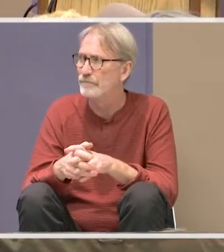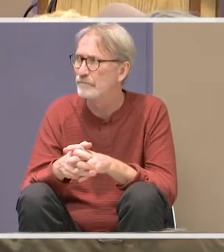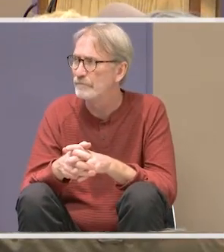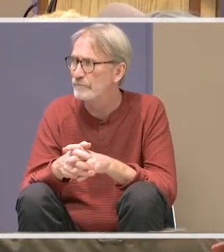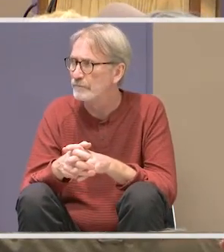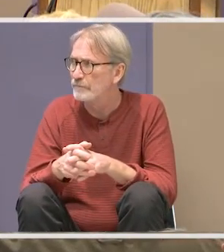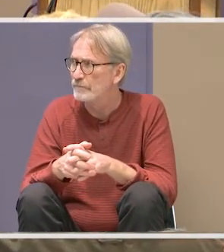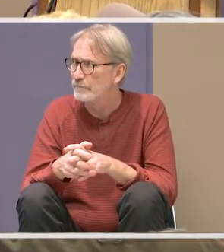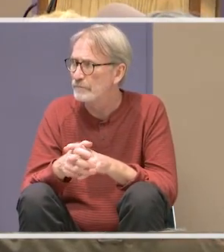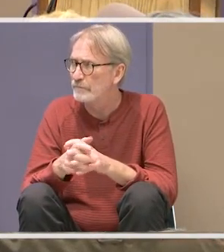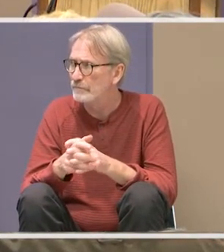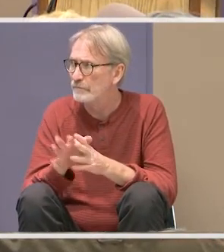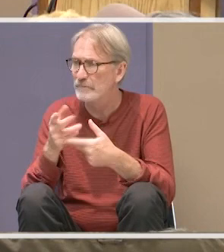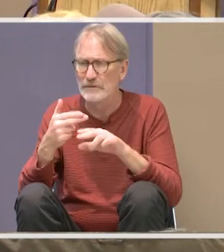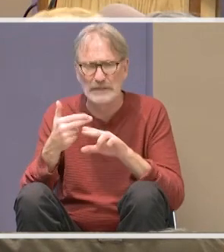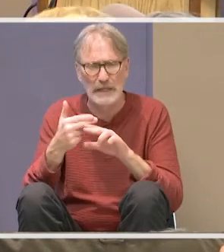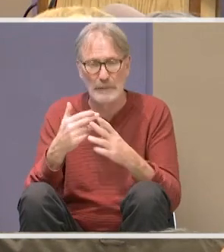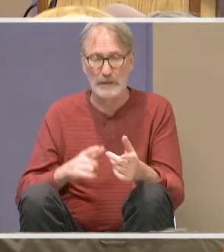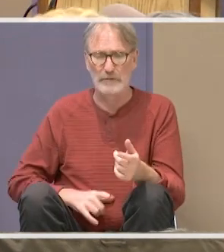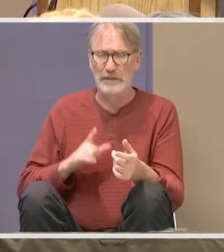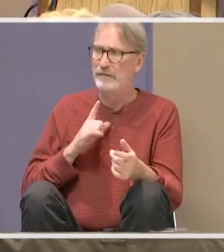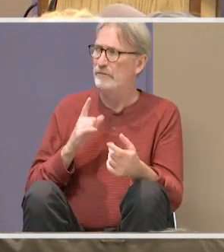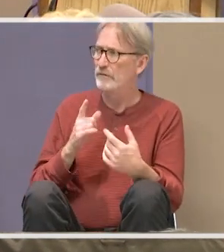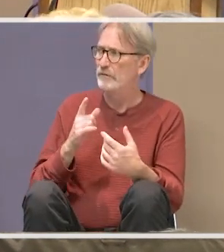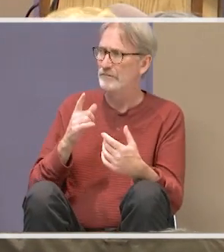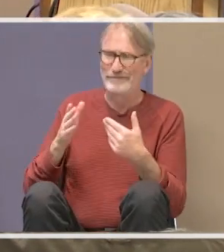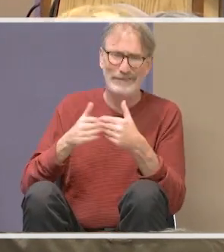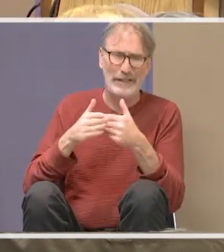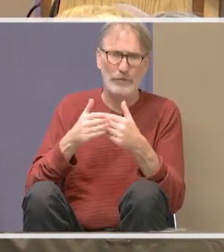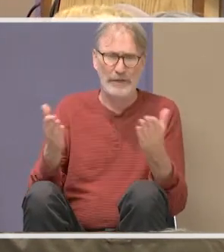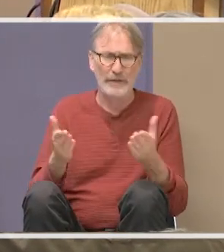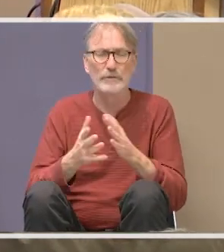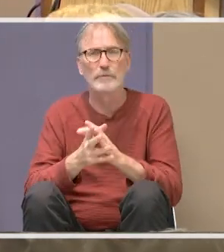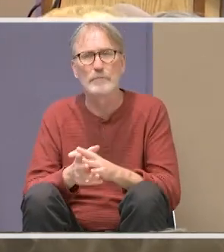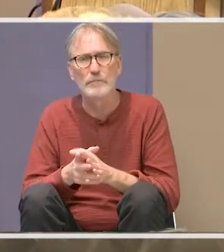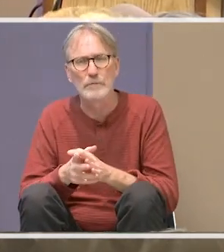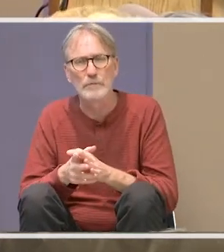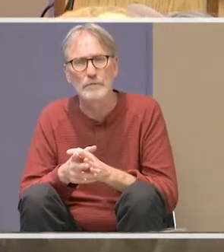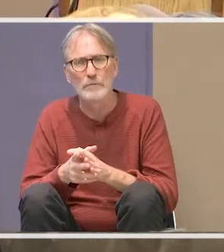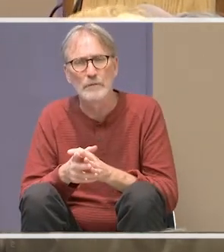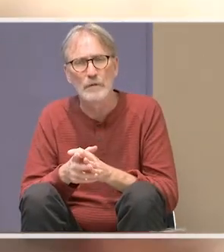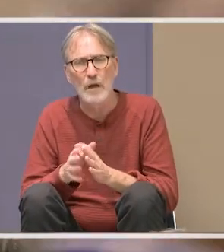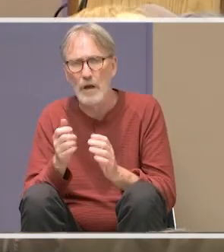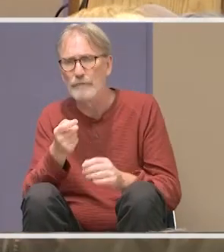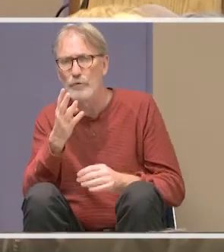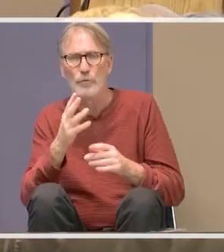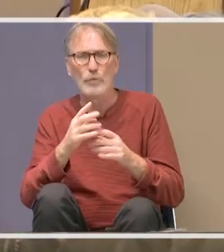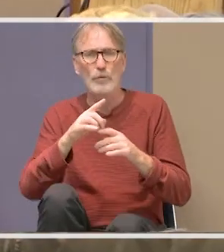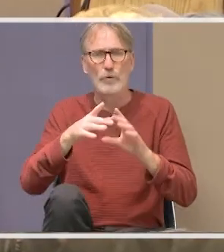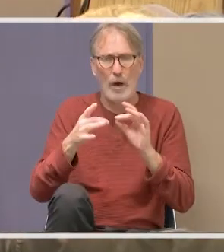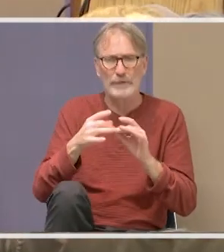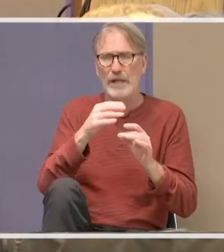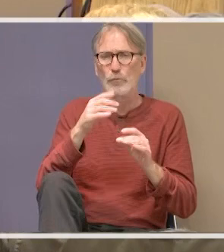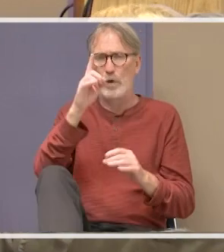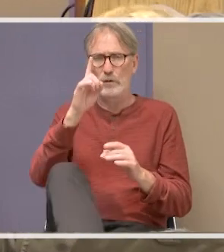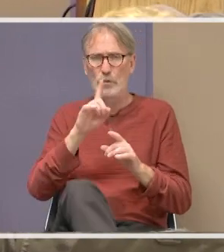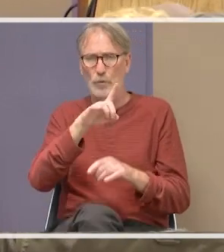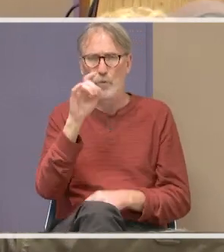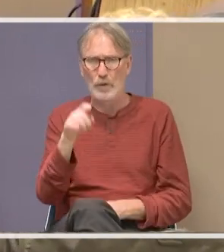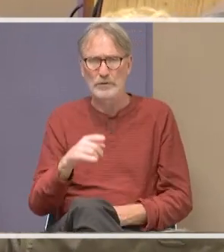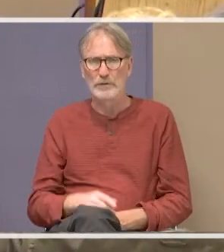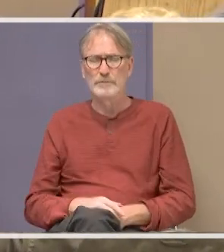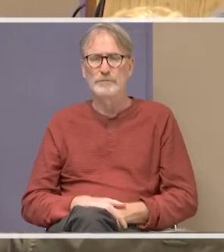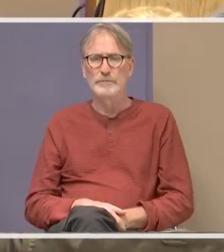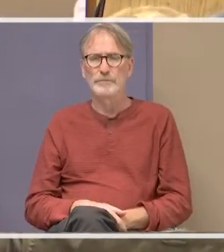Hi, Brendan Slagreck, resident in the neighborhood. A few comments and a question. I think